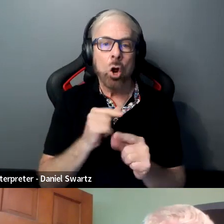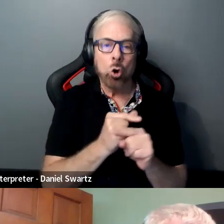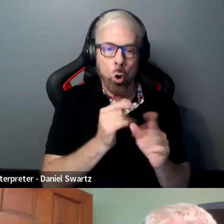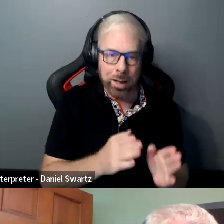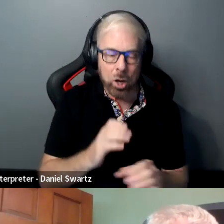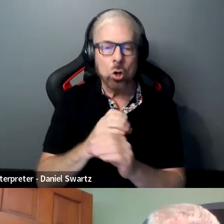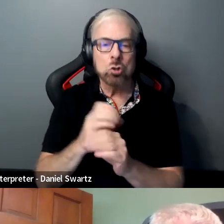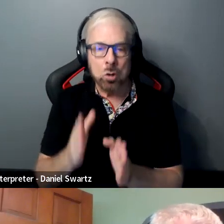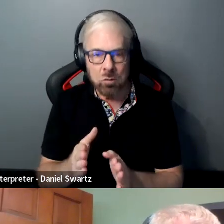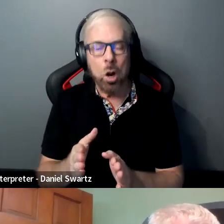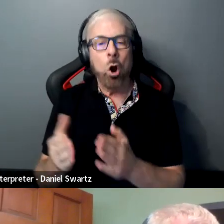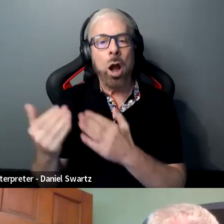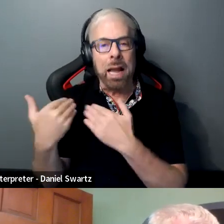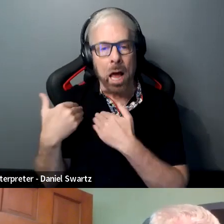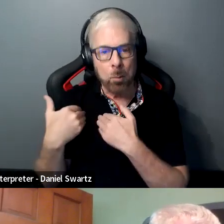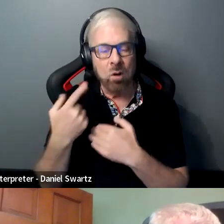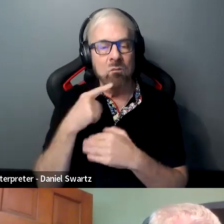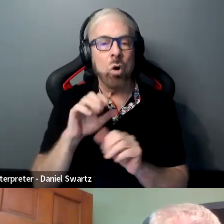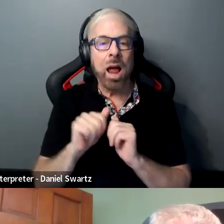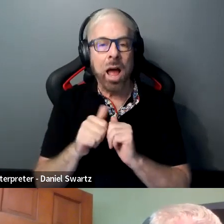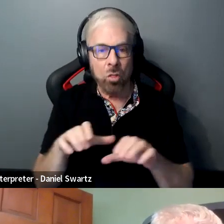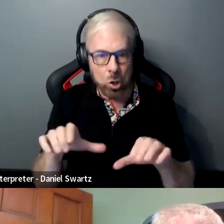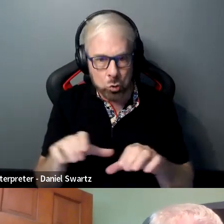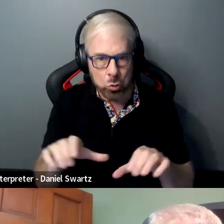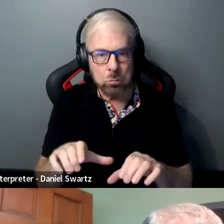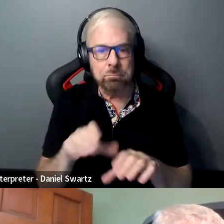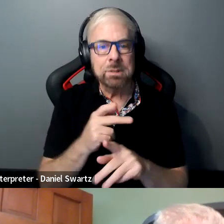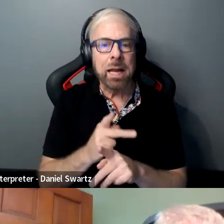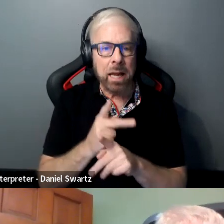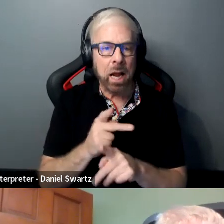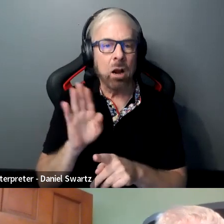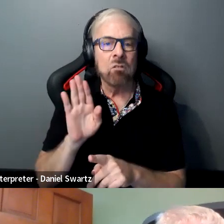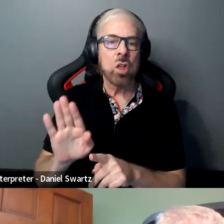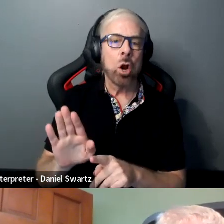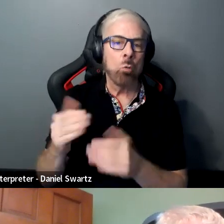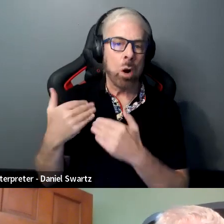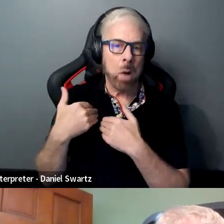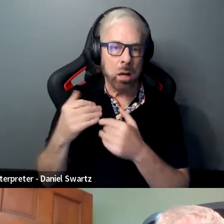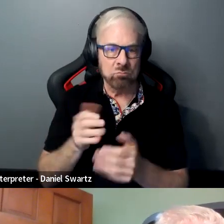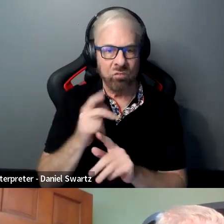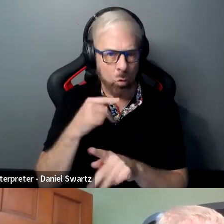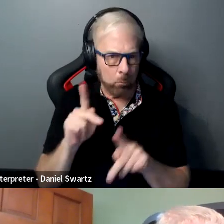conservators are accountable for how they carry out their responsibilities to people like my son.